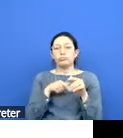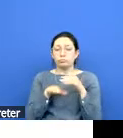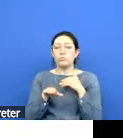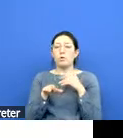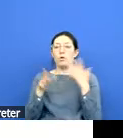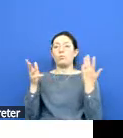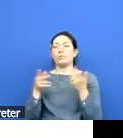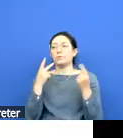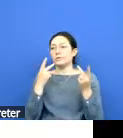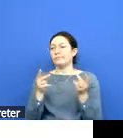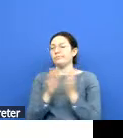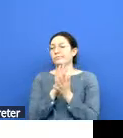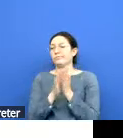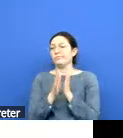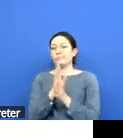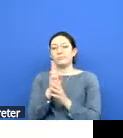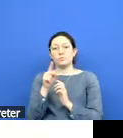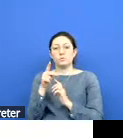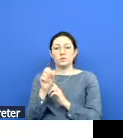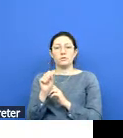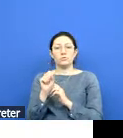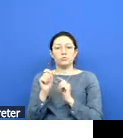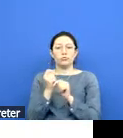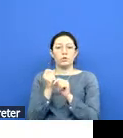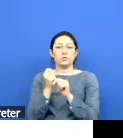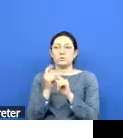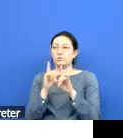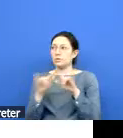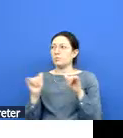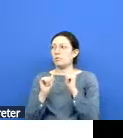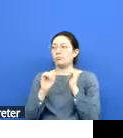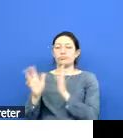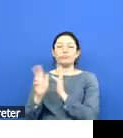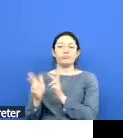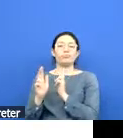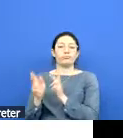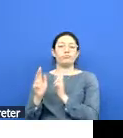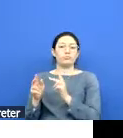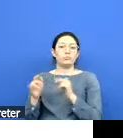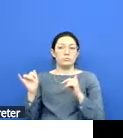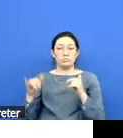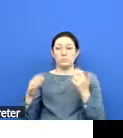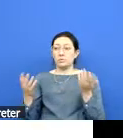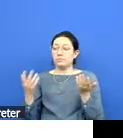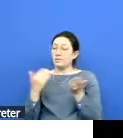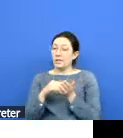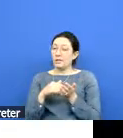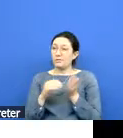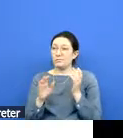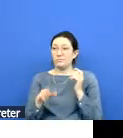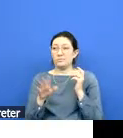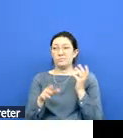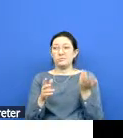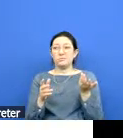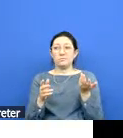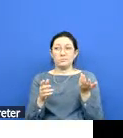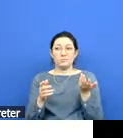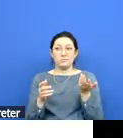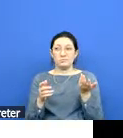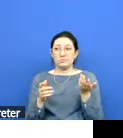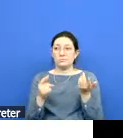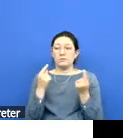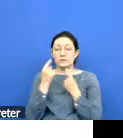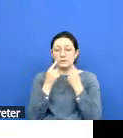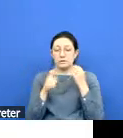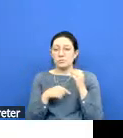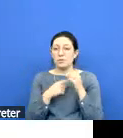the UPS trucks were letting out. Again, these are taken into account in the